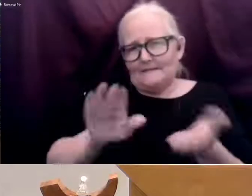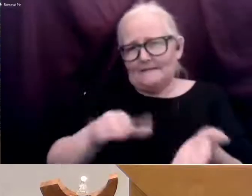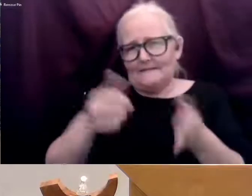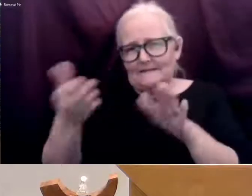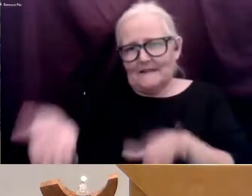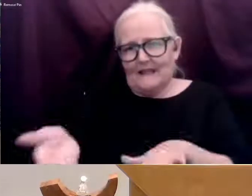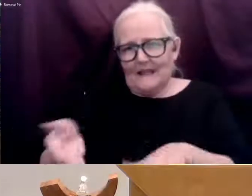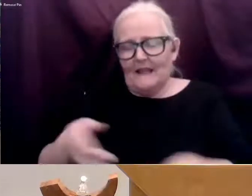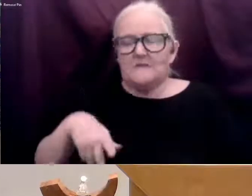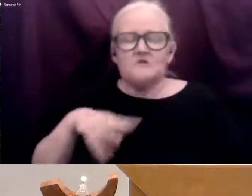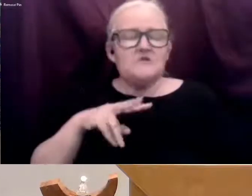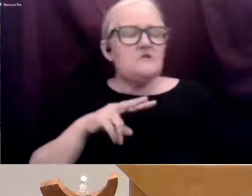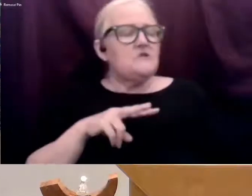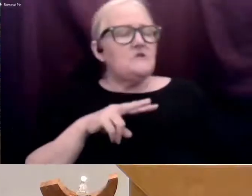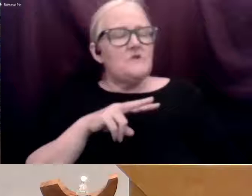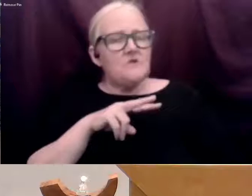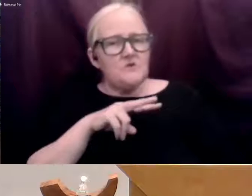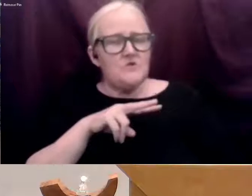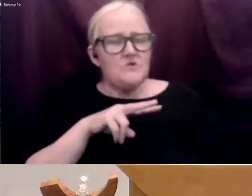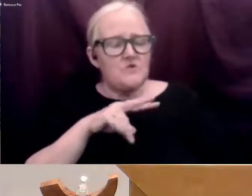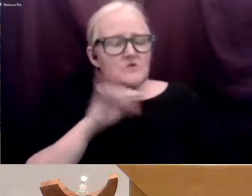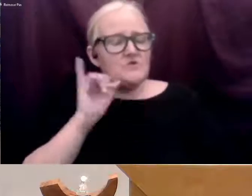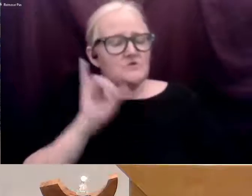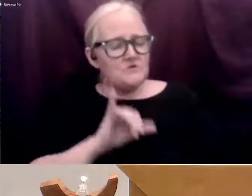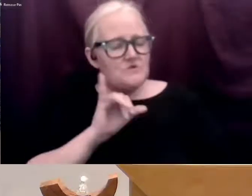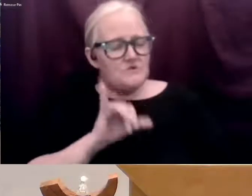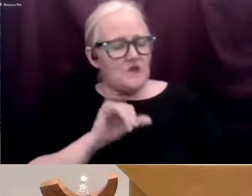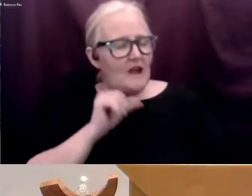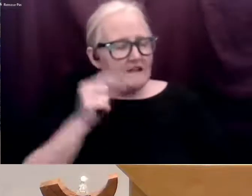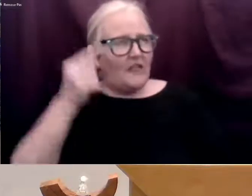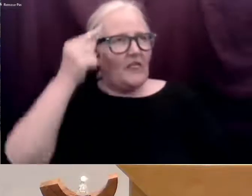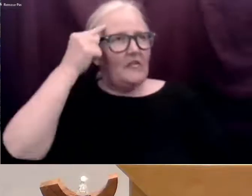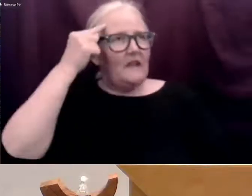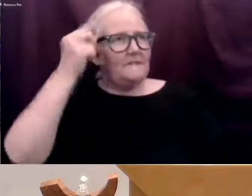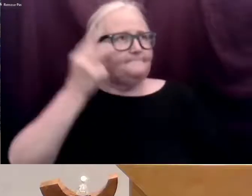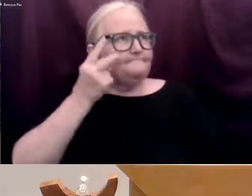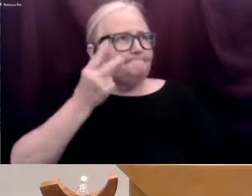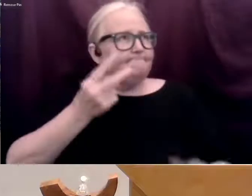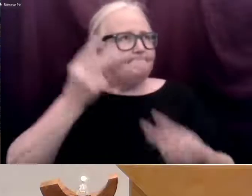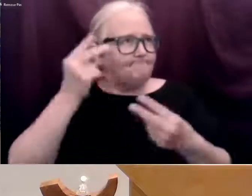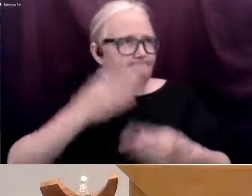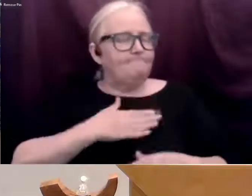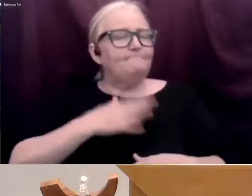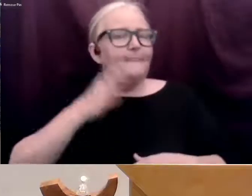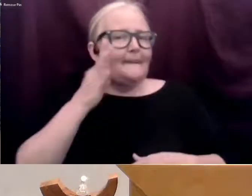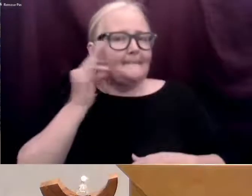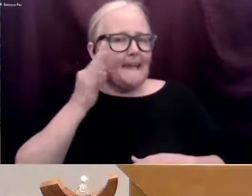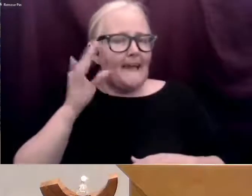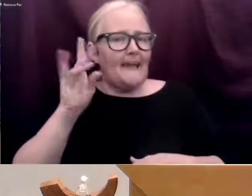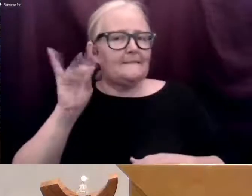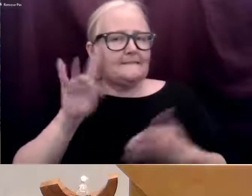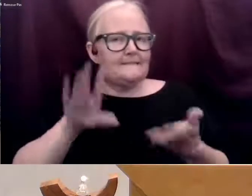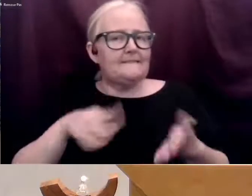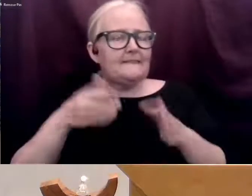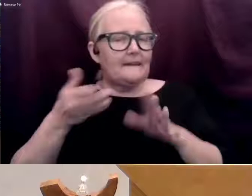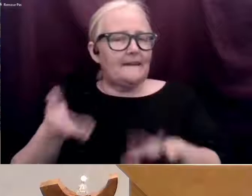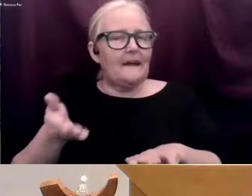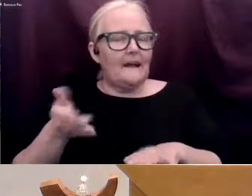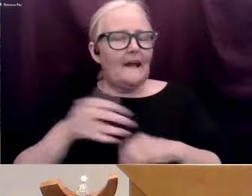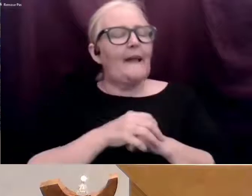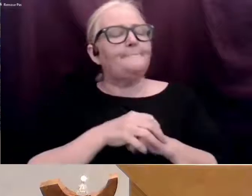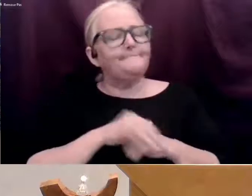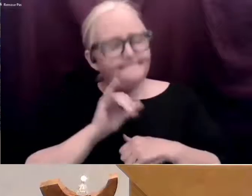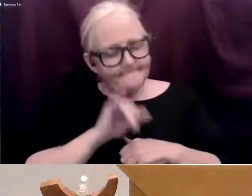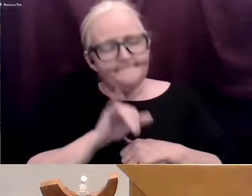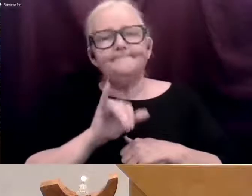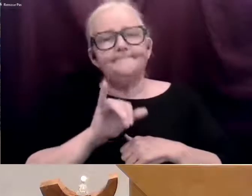and thought about that, remembering the time that Alex's cat had died, was like, and they said, yeah, a hole